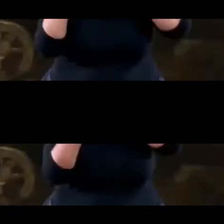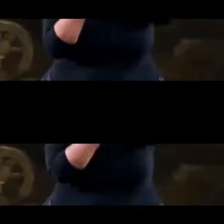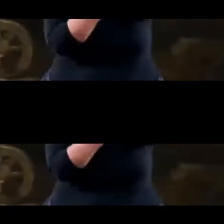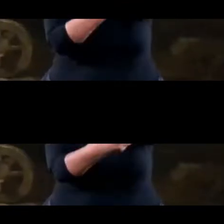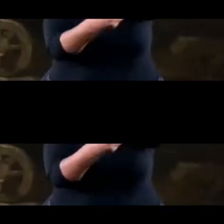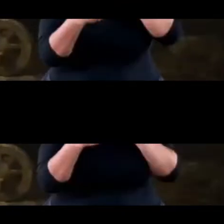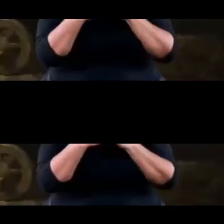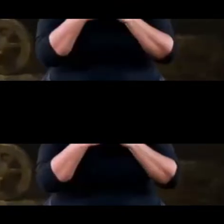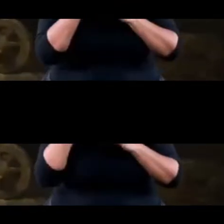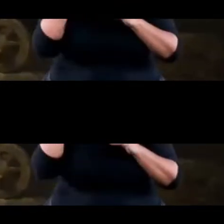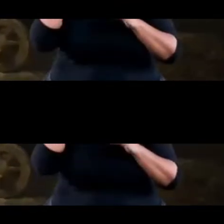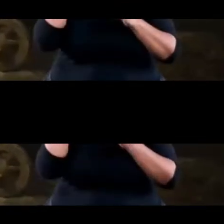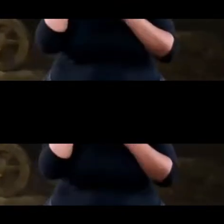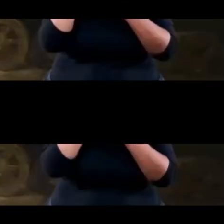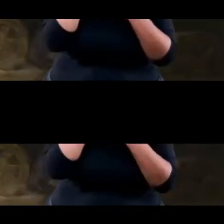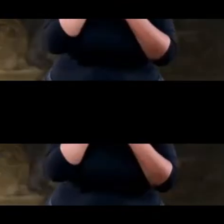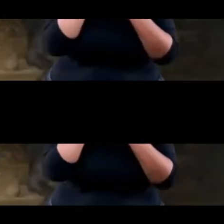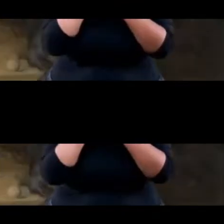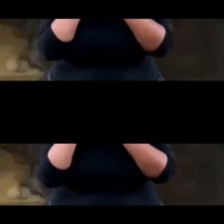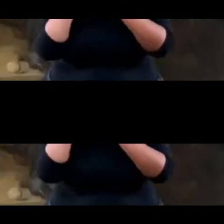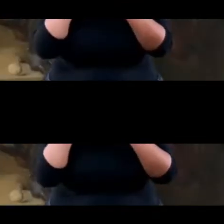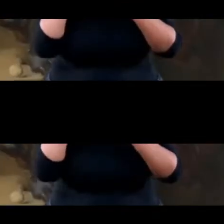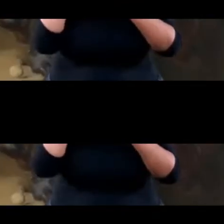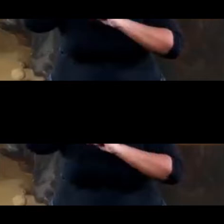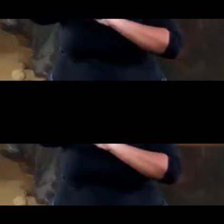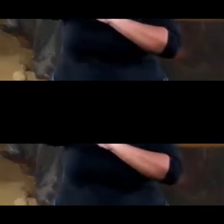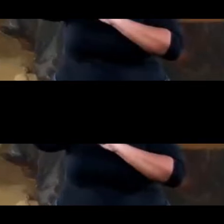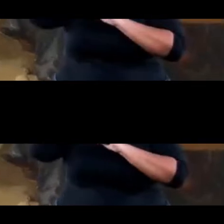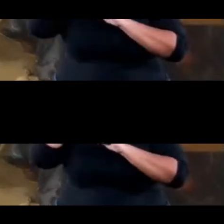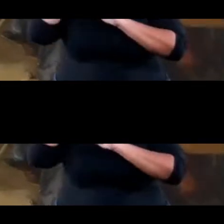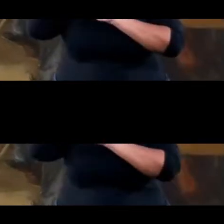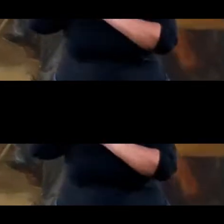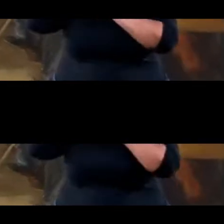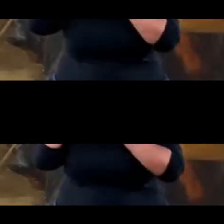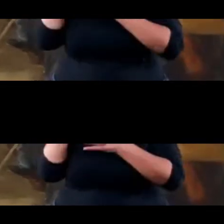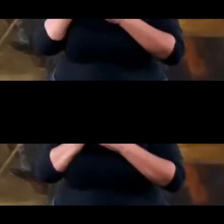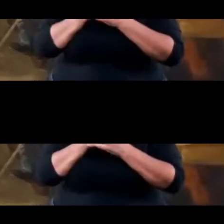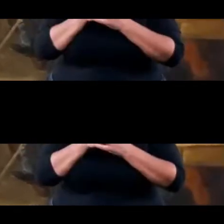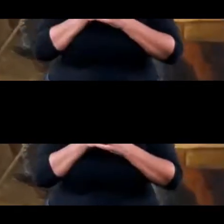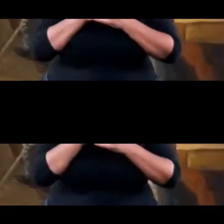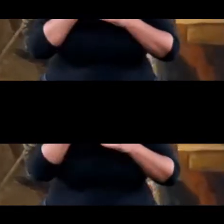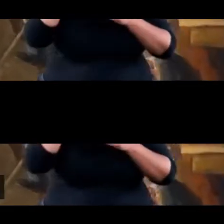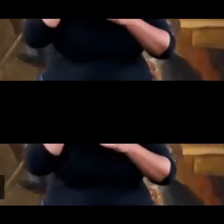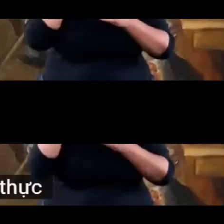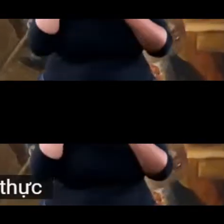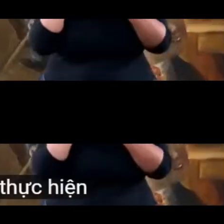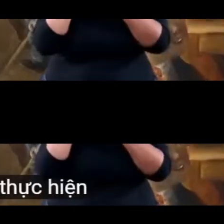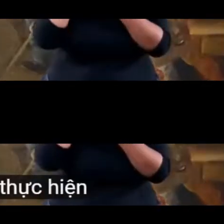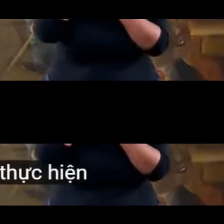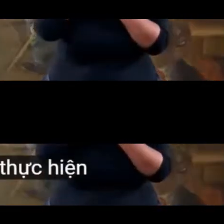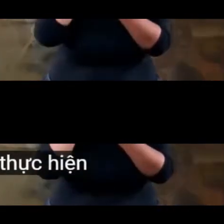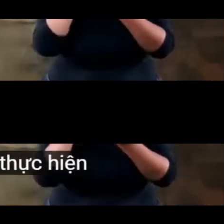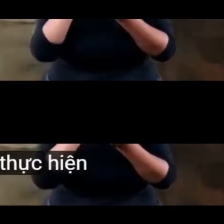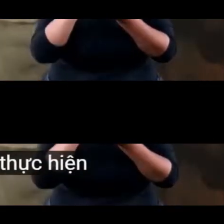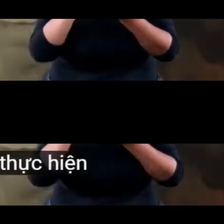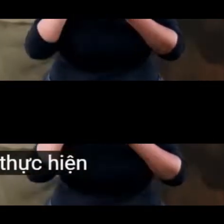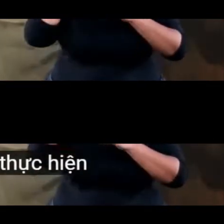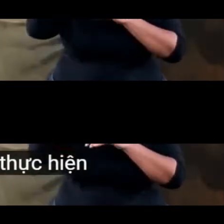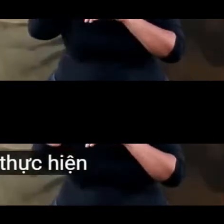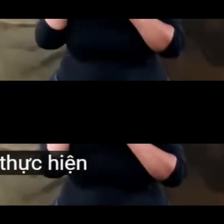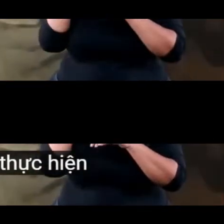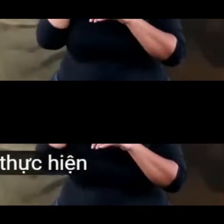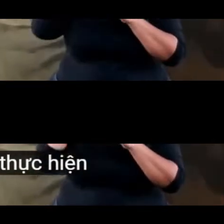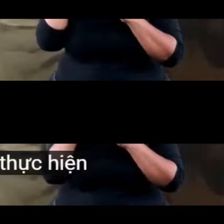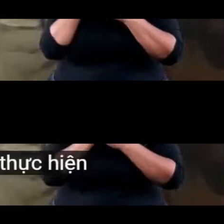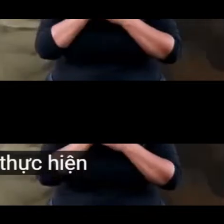poor. These kids would learn to read or write from their father or minister. Any learning that was done was usually done